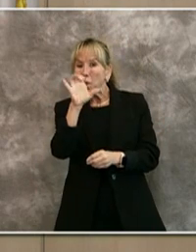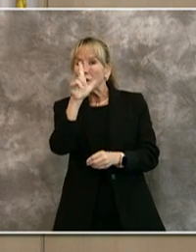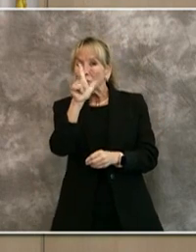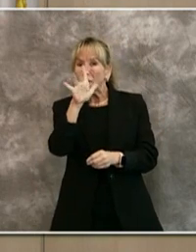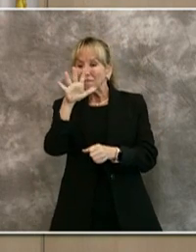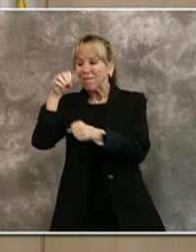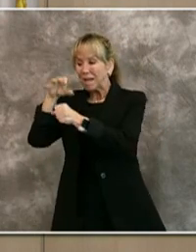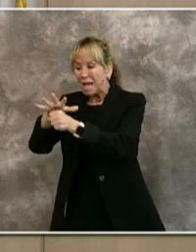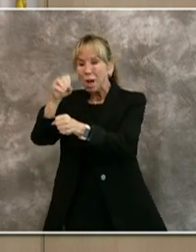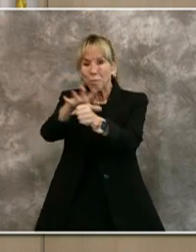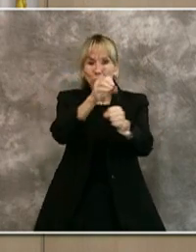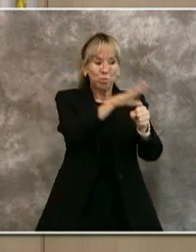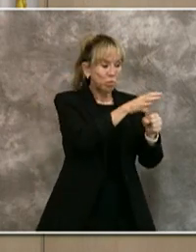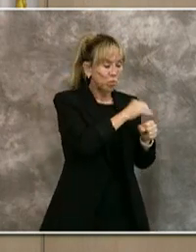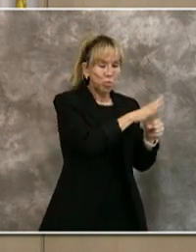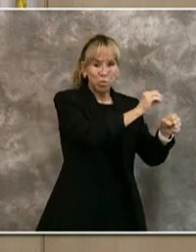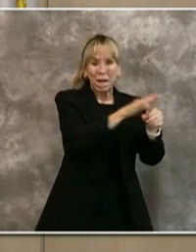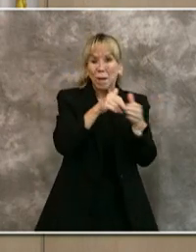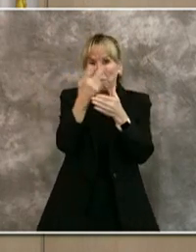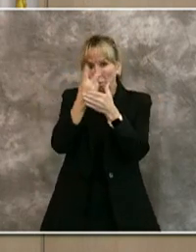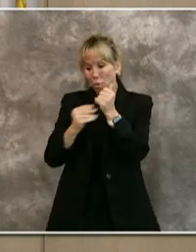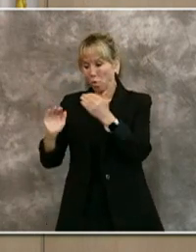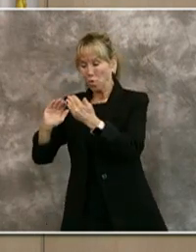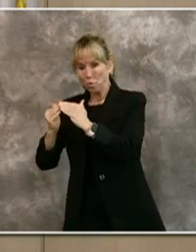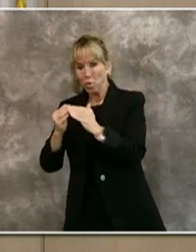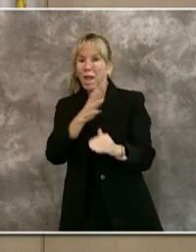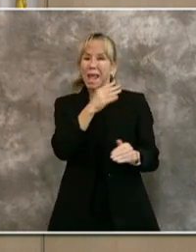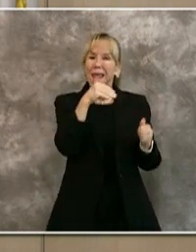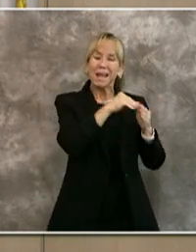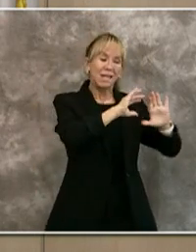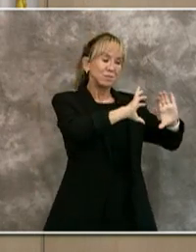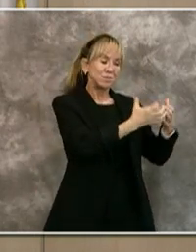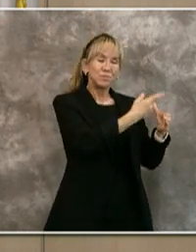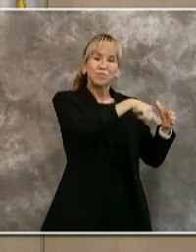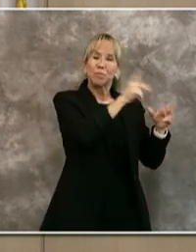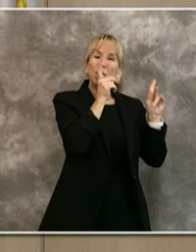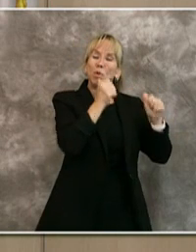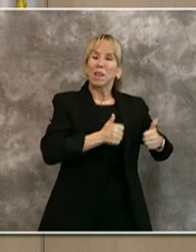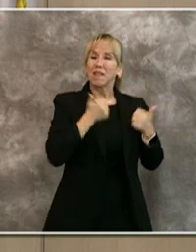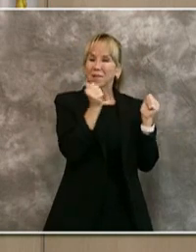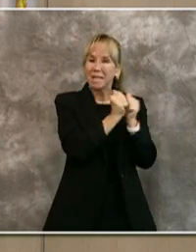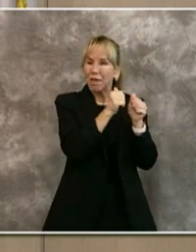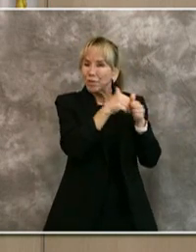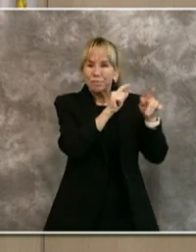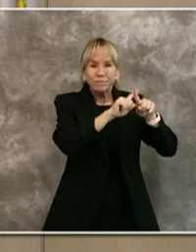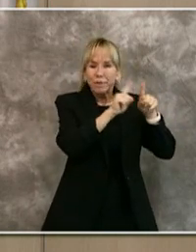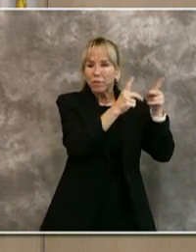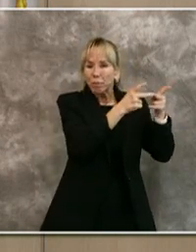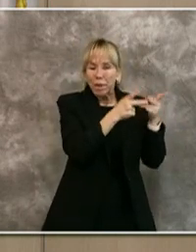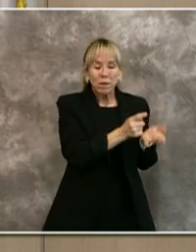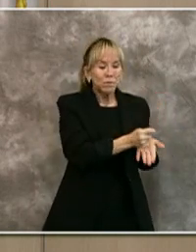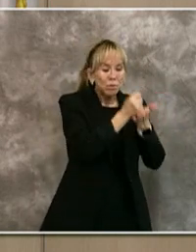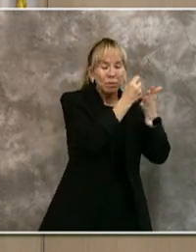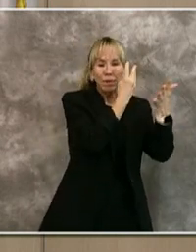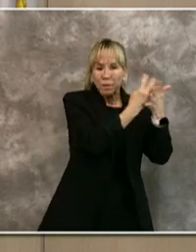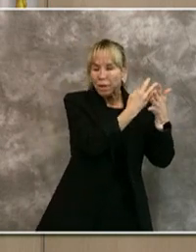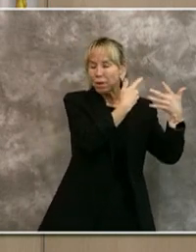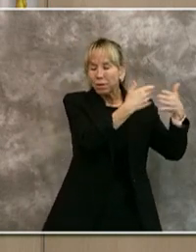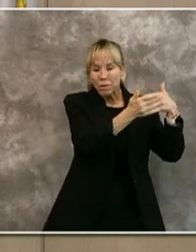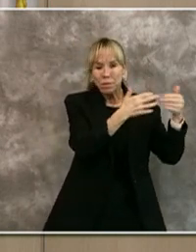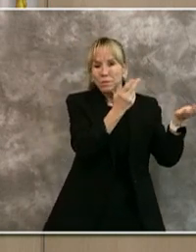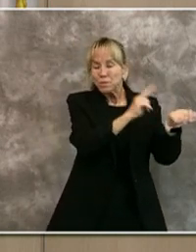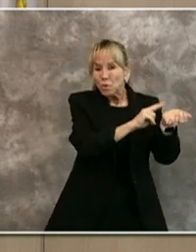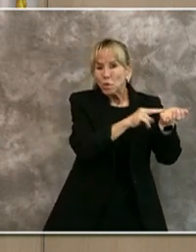outbreaks in congregate settings and community settings. And to provide context of the 125 outbreaks,